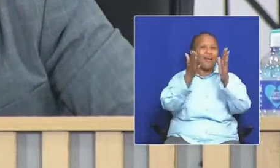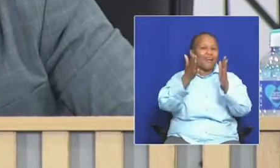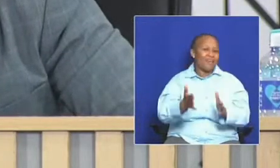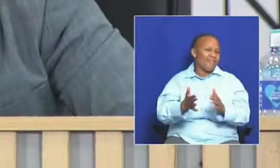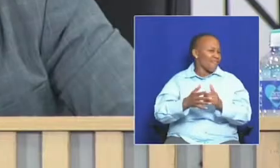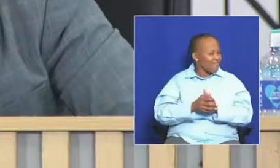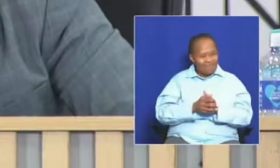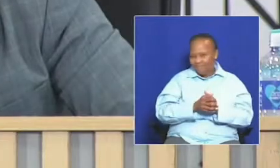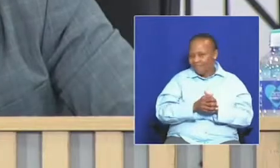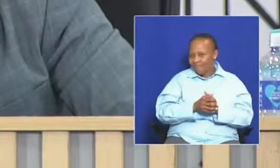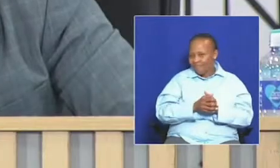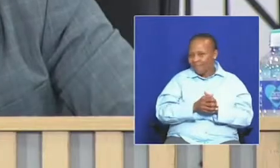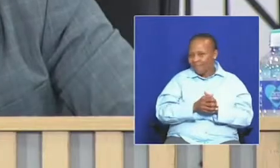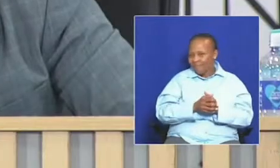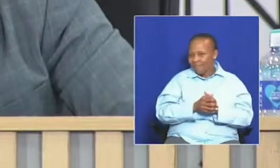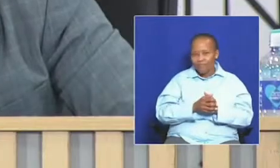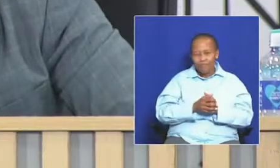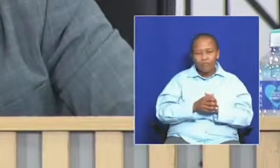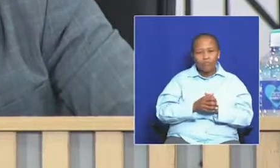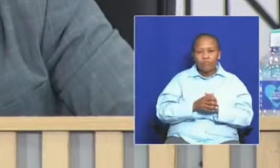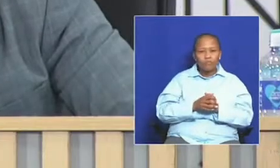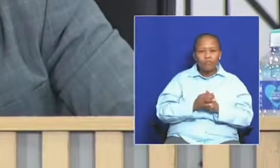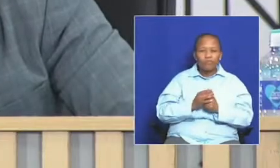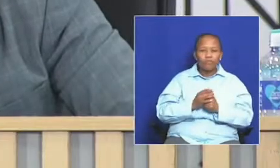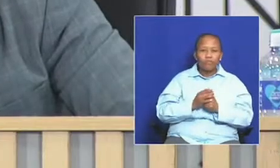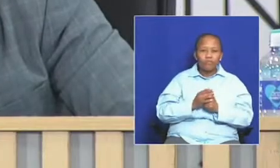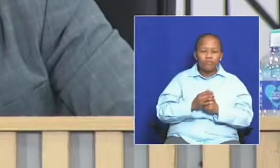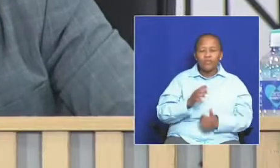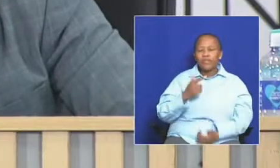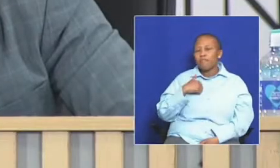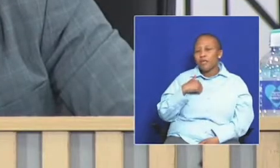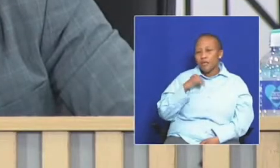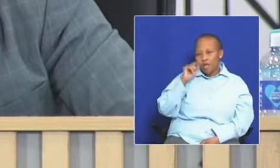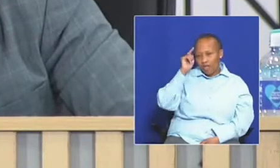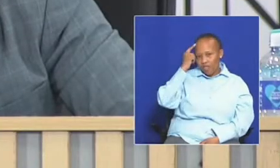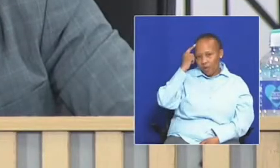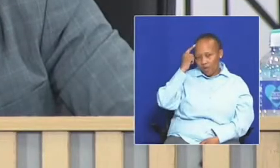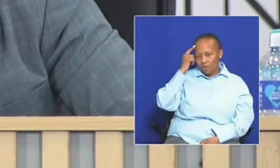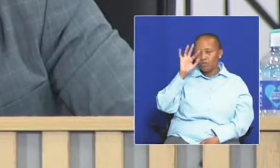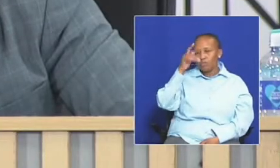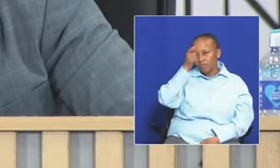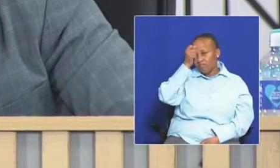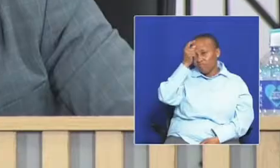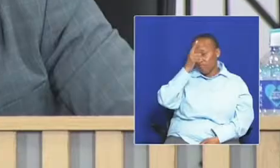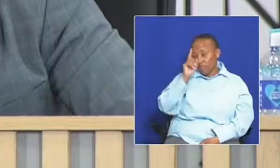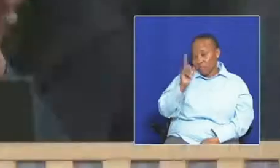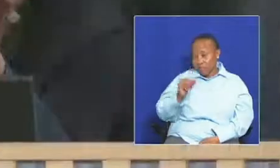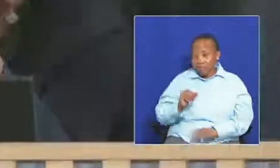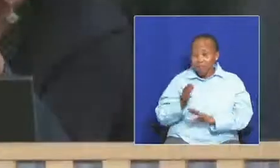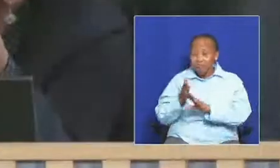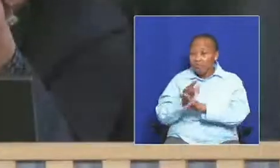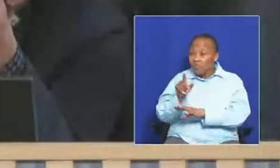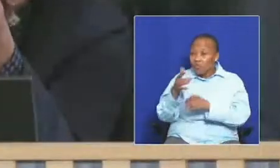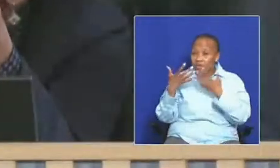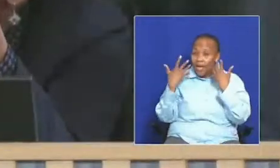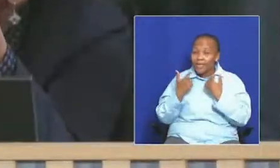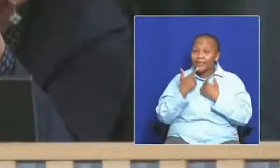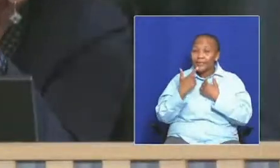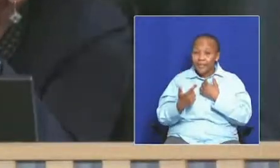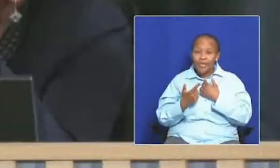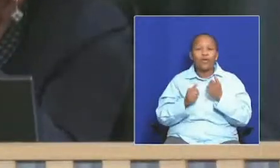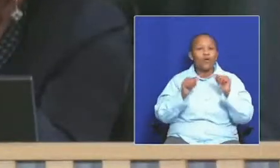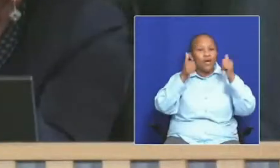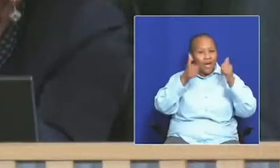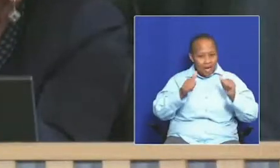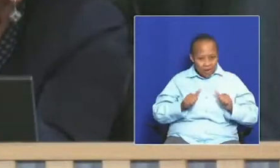I thought I understood earlier that you said there's money pulled into an account.